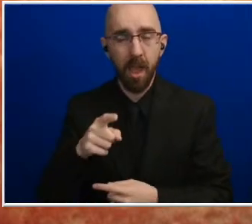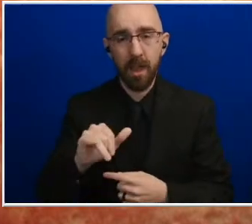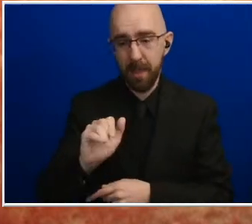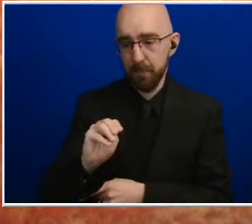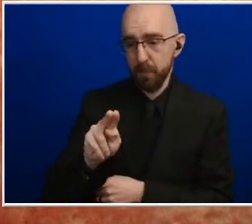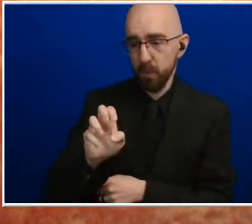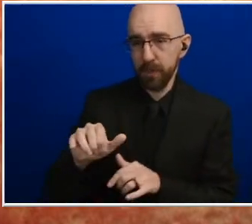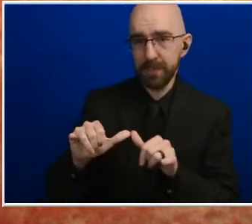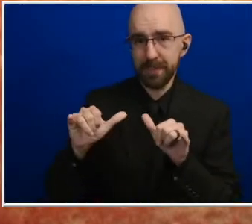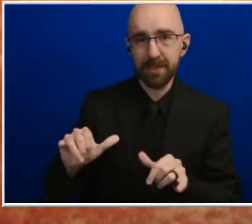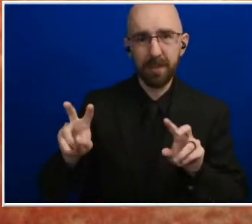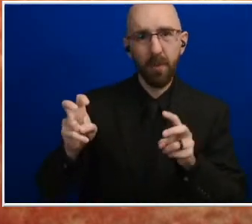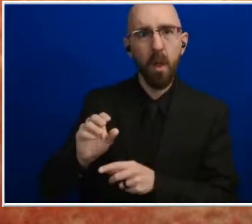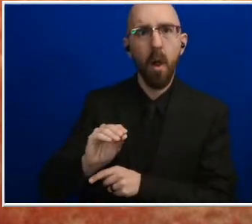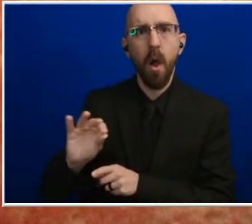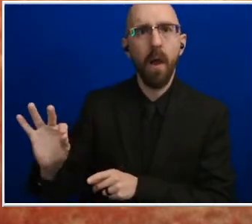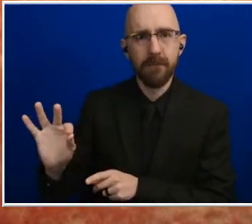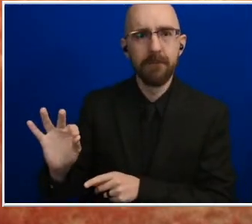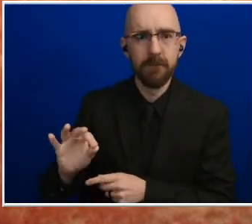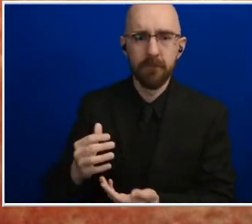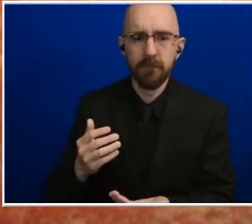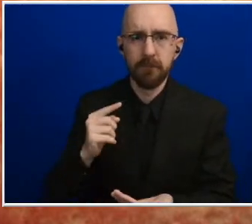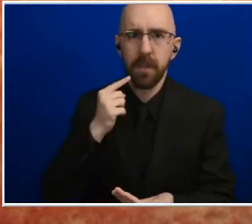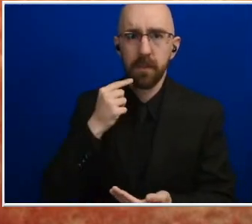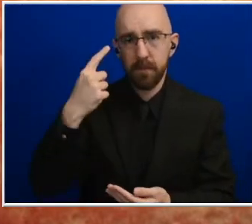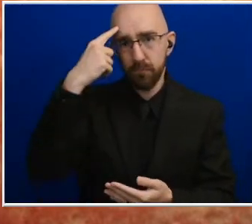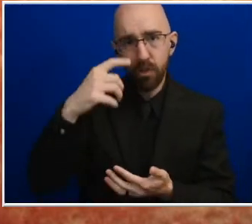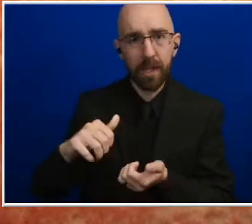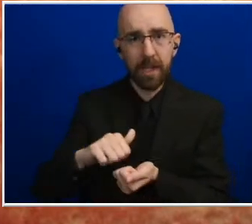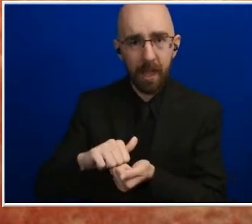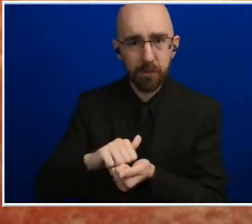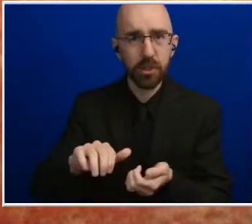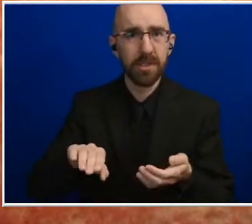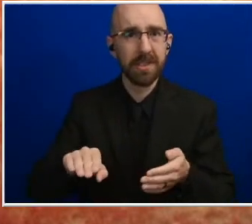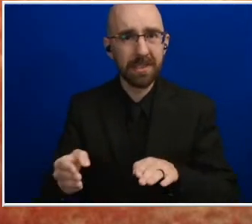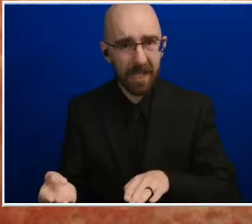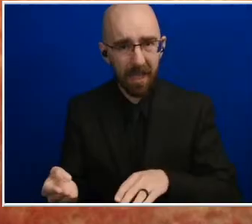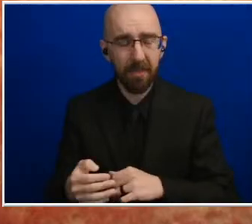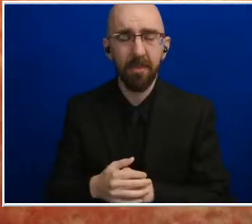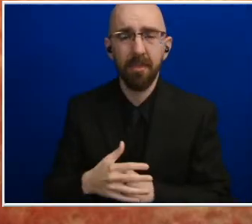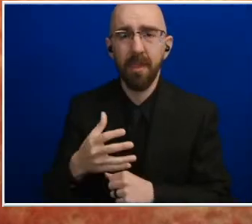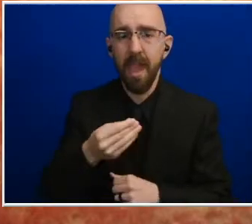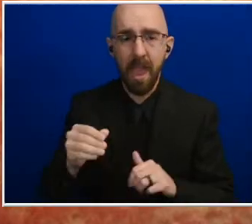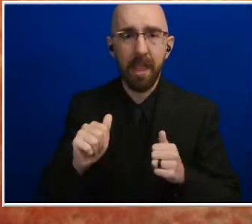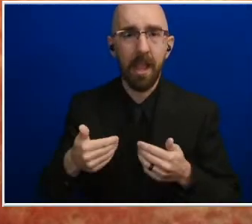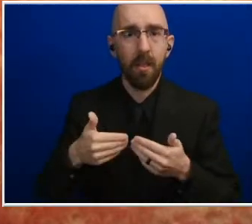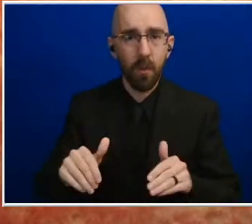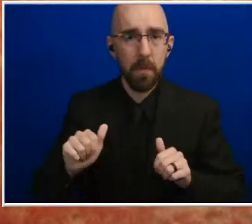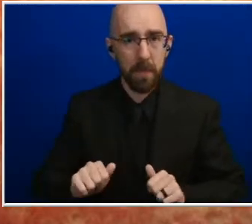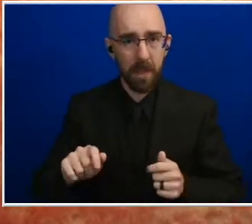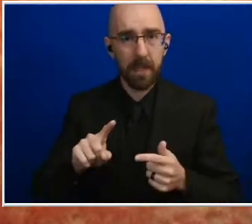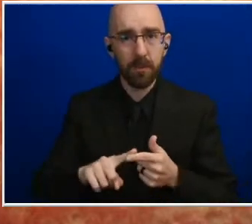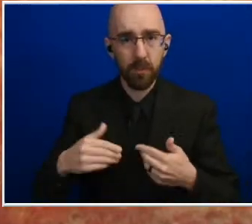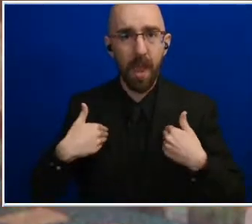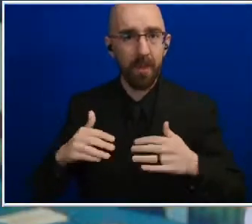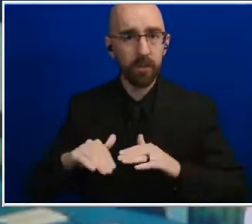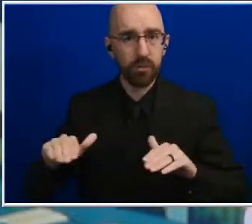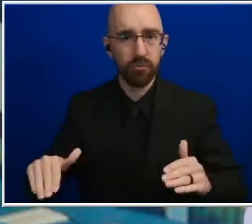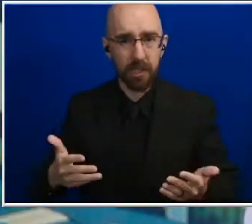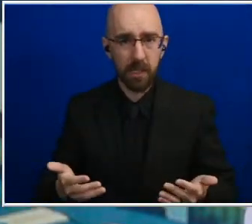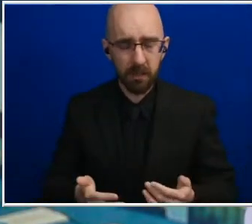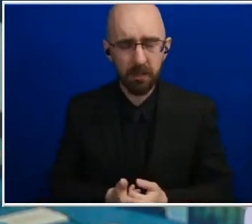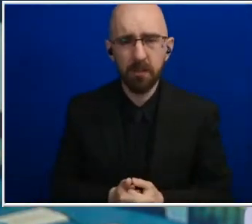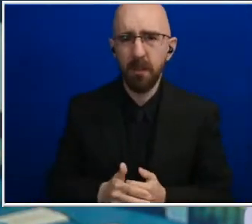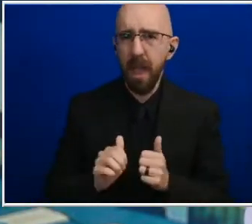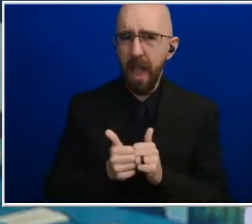can have severe brain damage and death, and you can lose your ability to reproduce. So how do we go from this